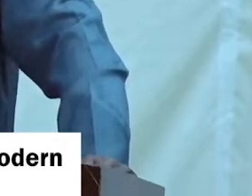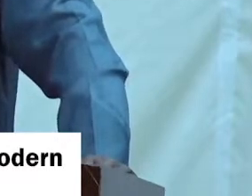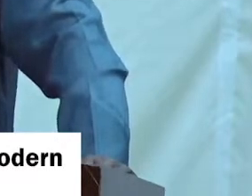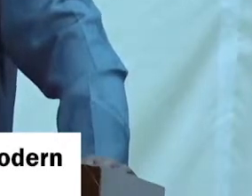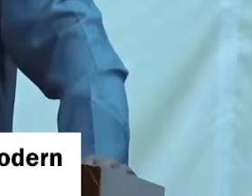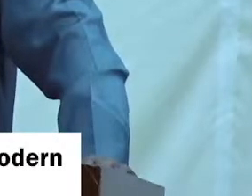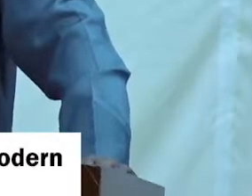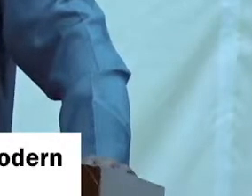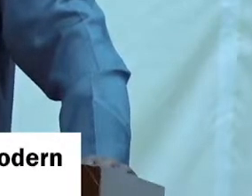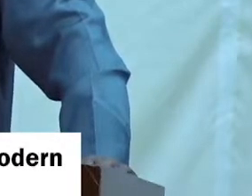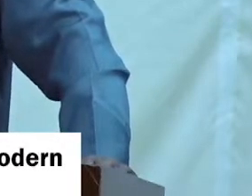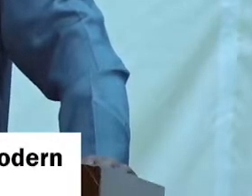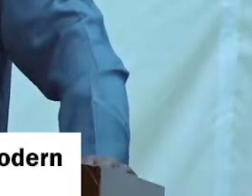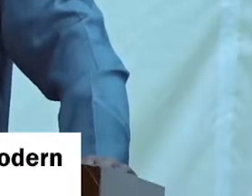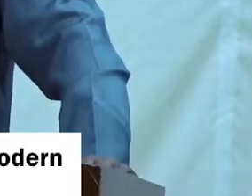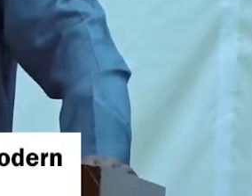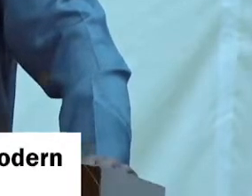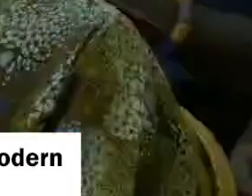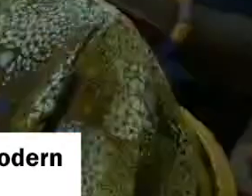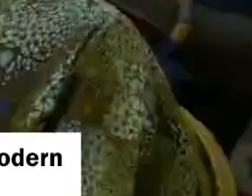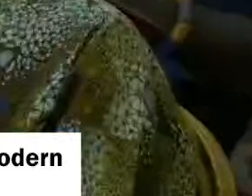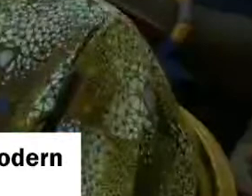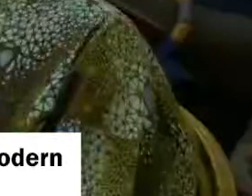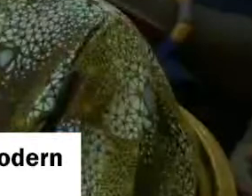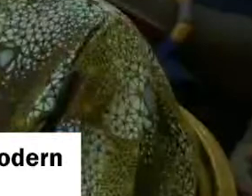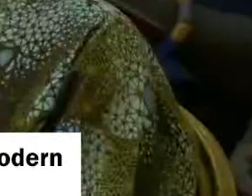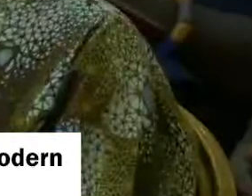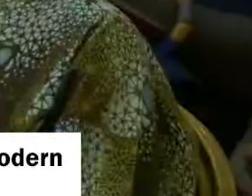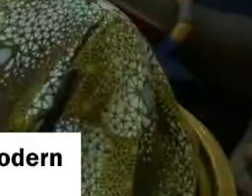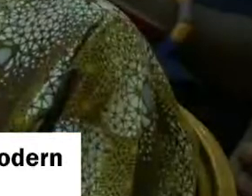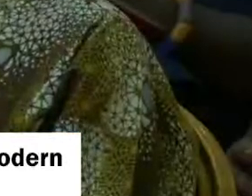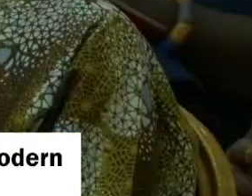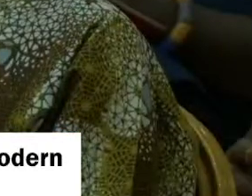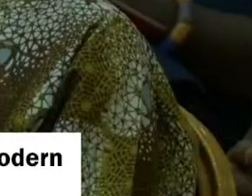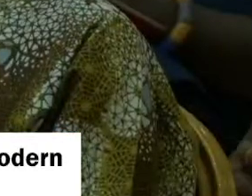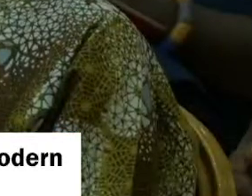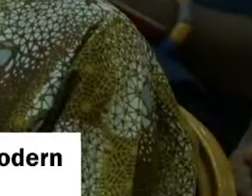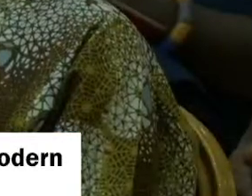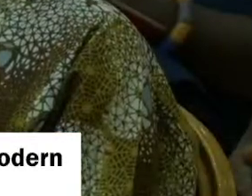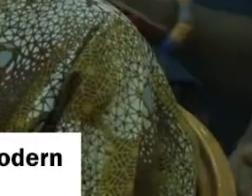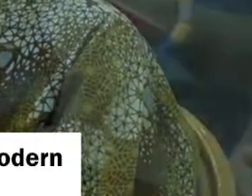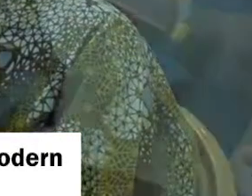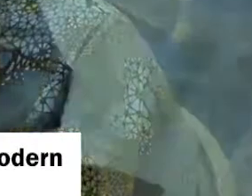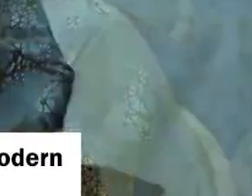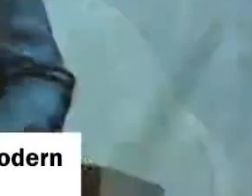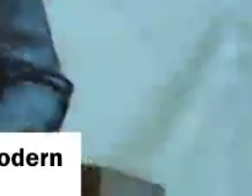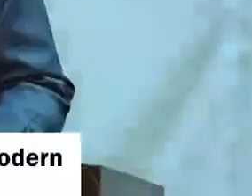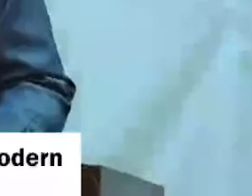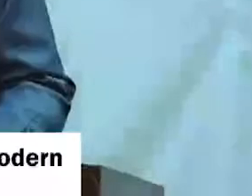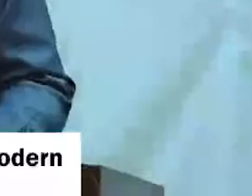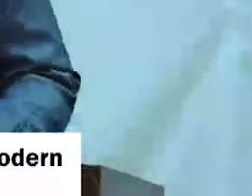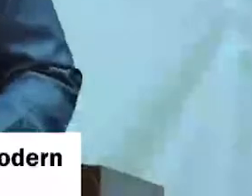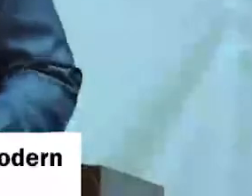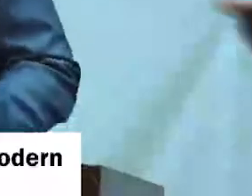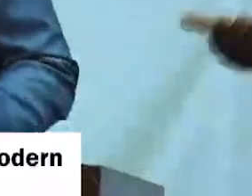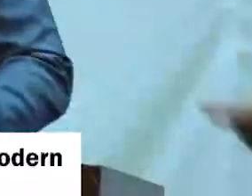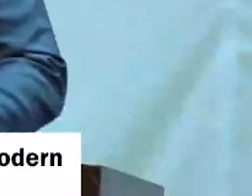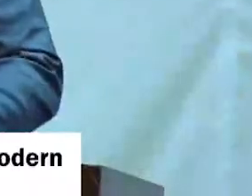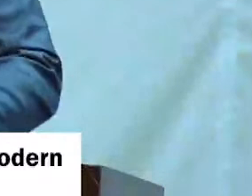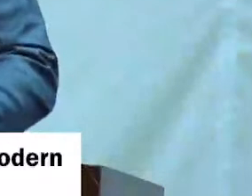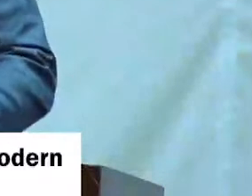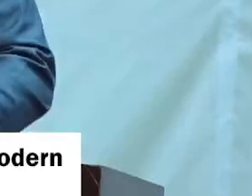International University College in Accra. It is my distinguished honor, ladies and gentlemen, to invite our